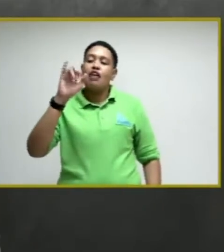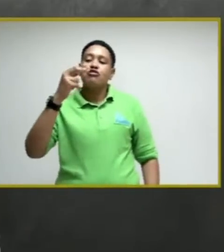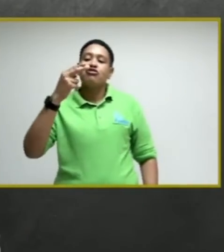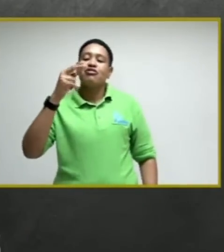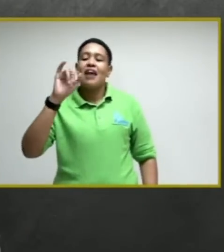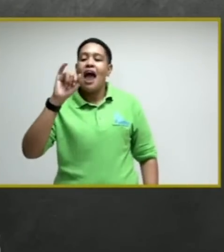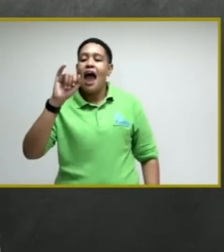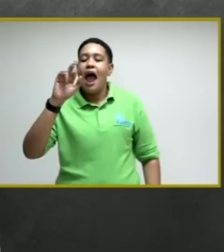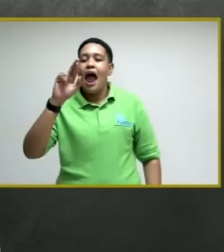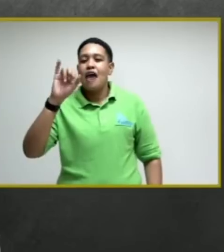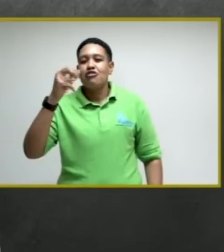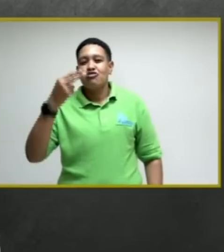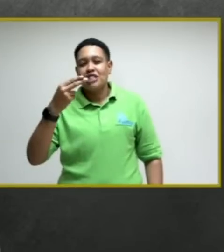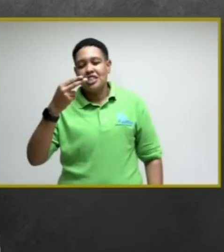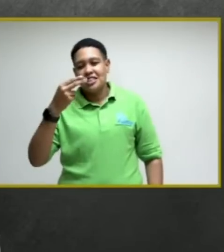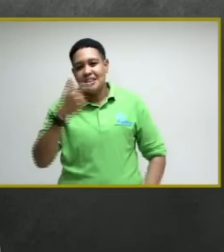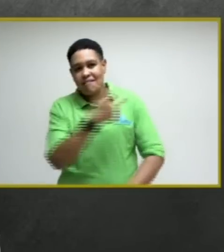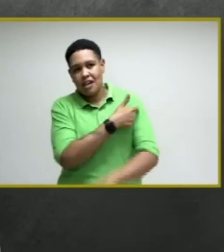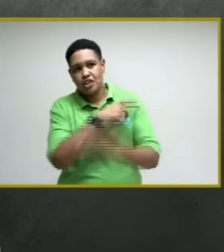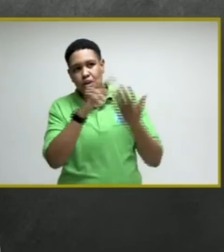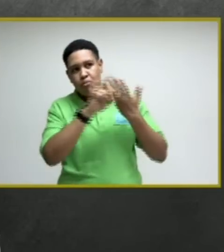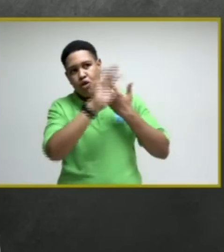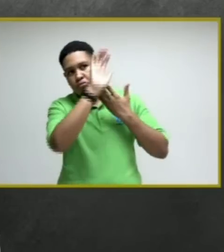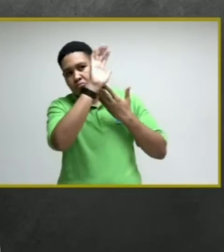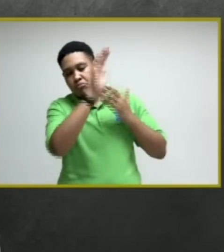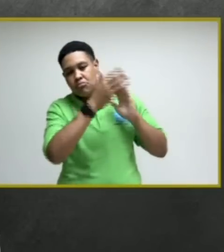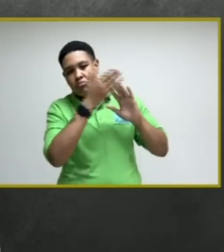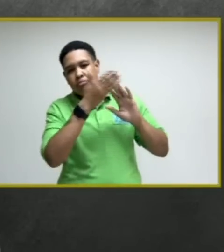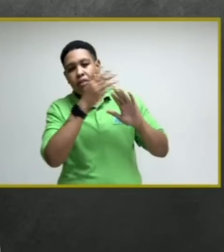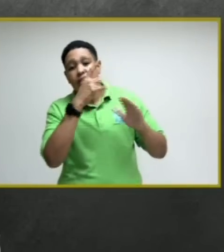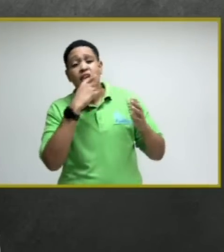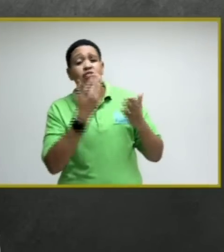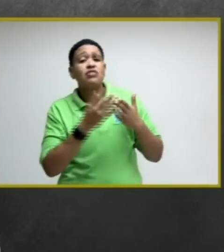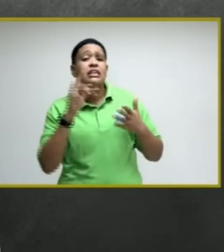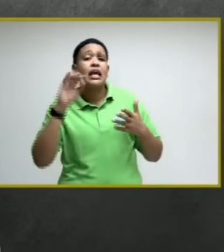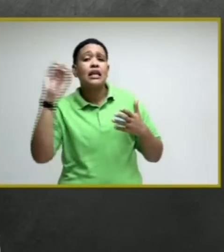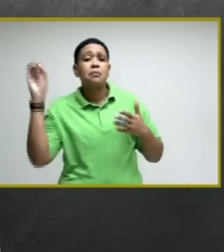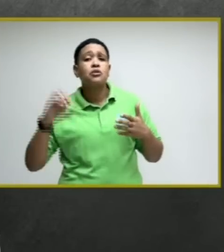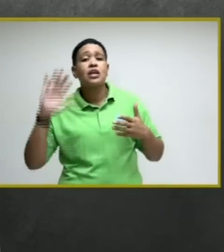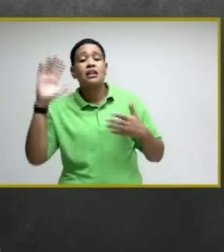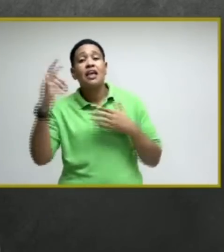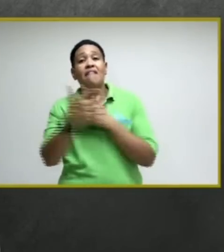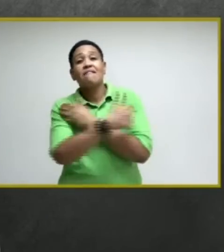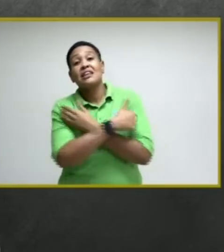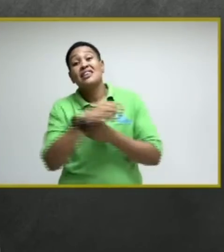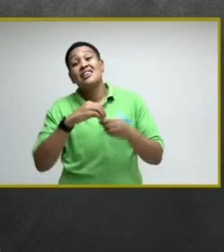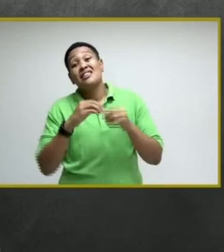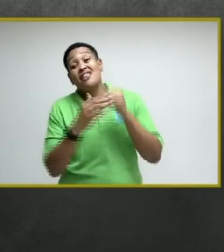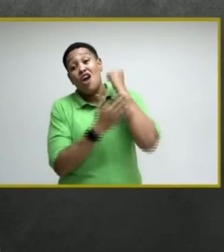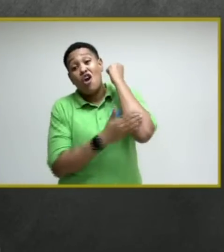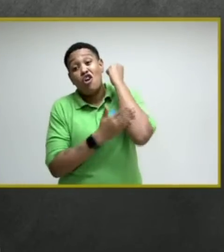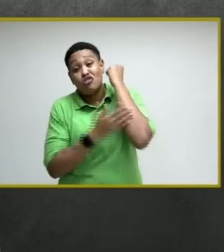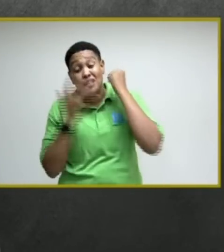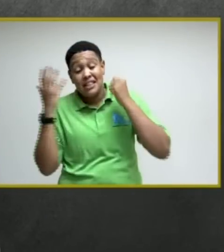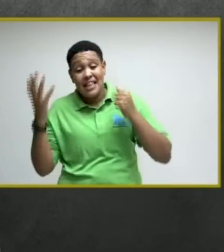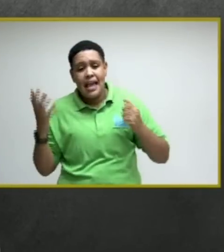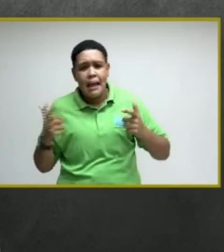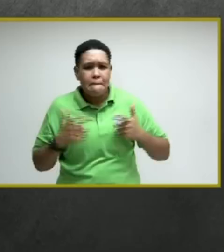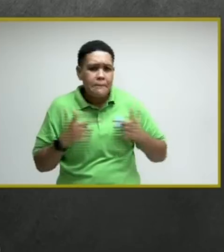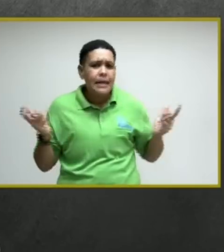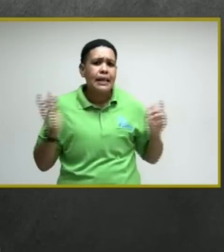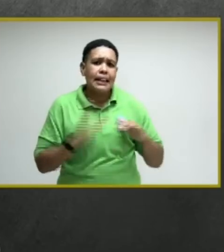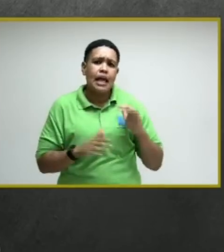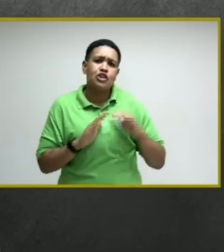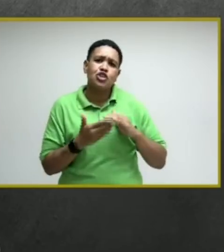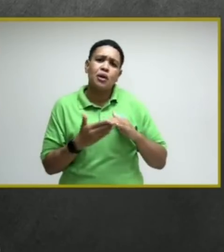vaccination program. They have already gotten to over 80% vaccination in a country a bit bigger than us, but